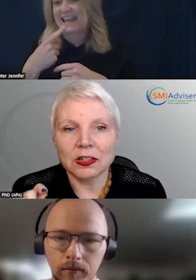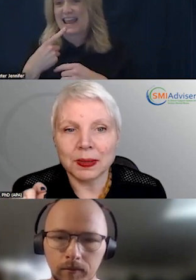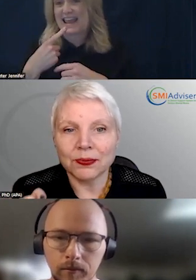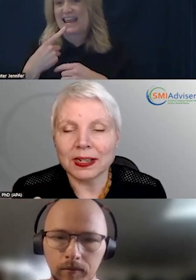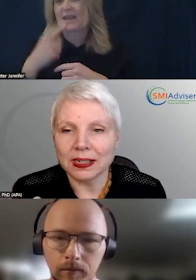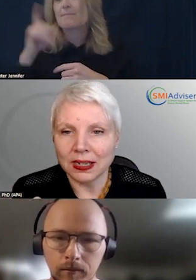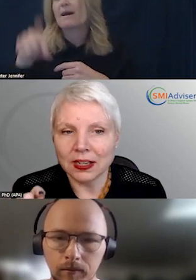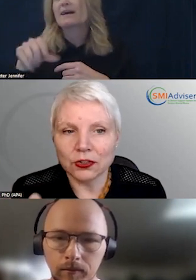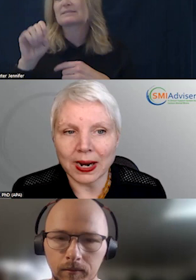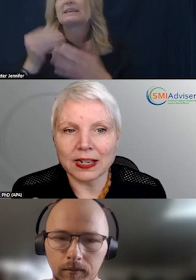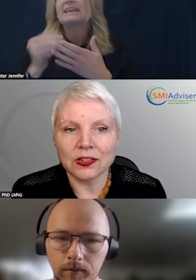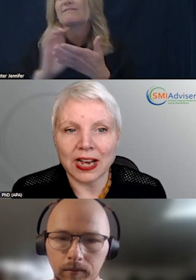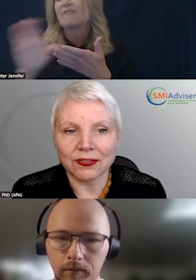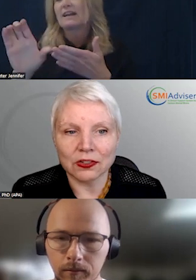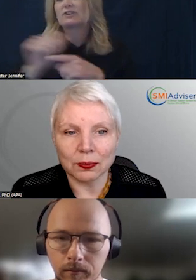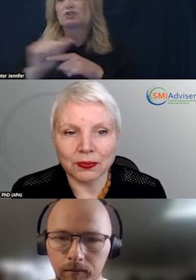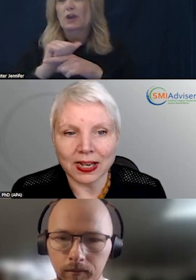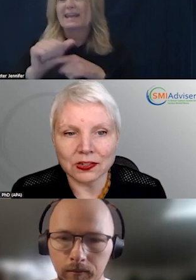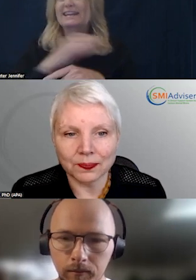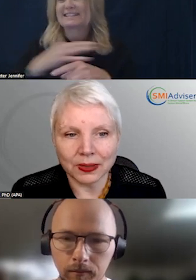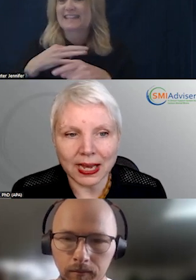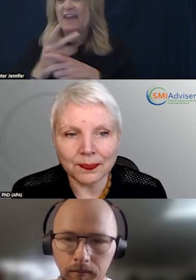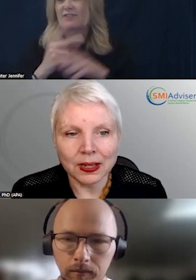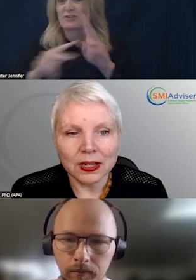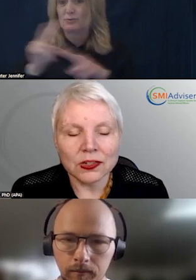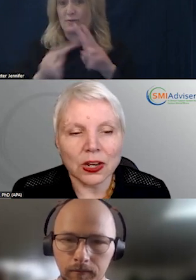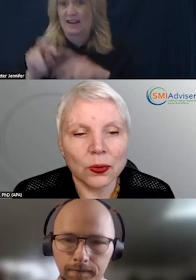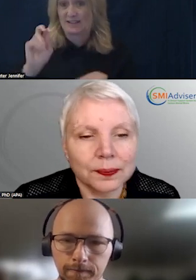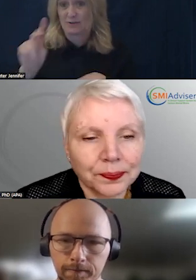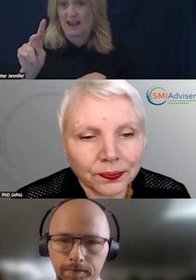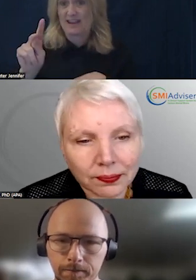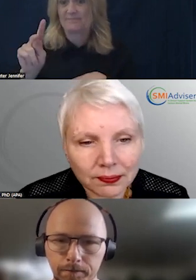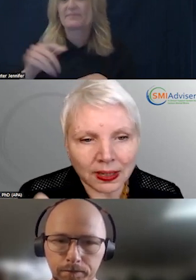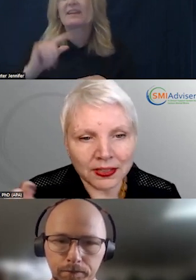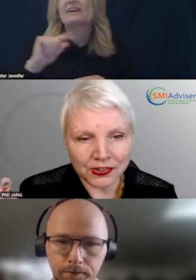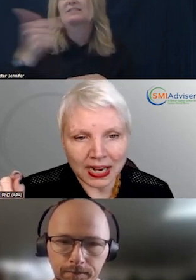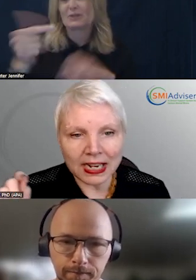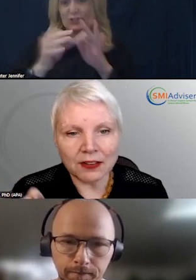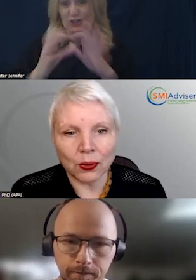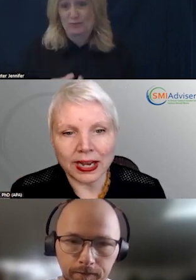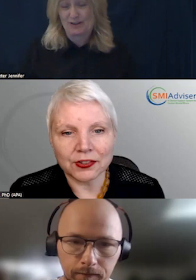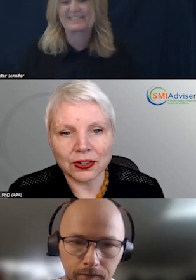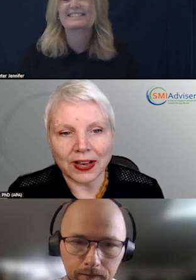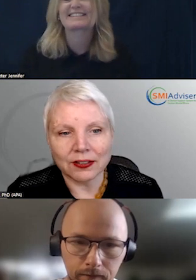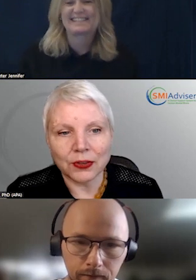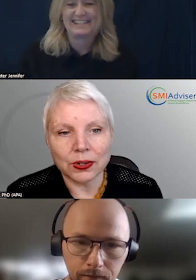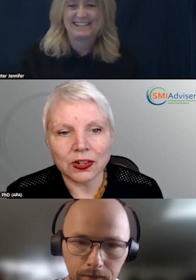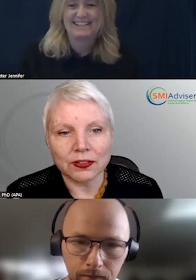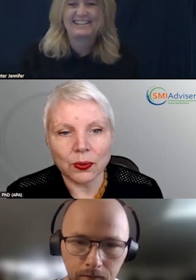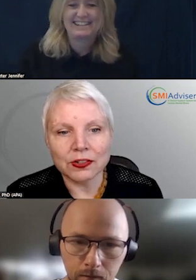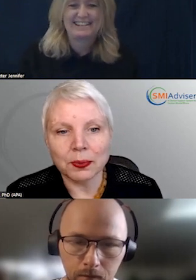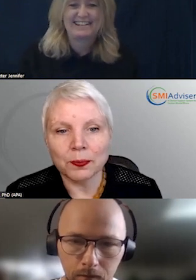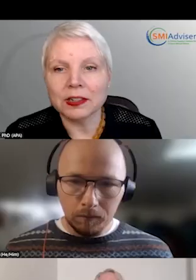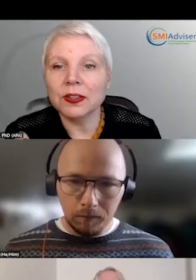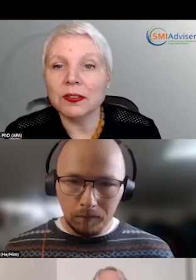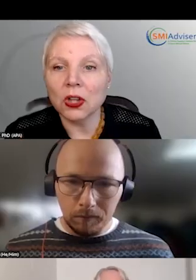has to be funded, trained, staffed, and supervised? Okay. So This 988 forecaster event focused on the